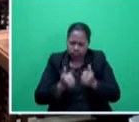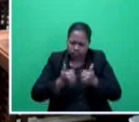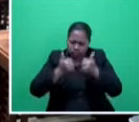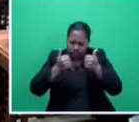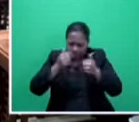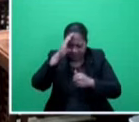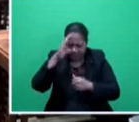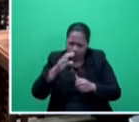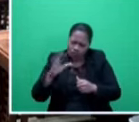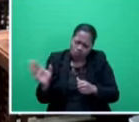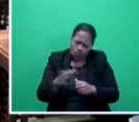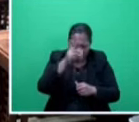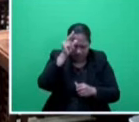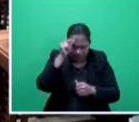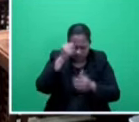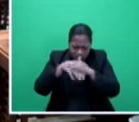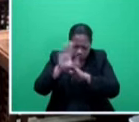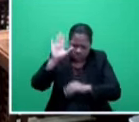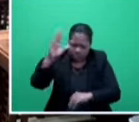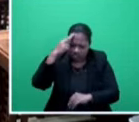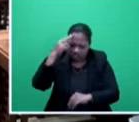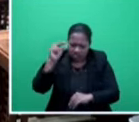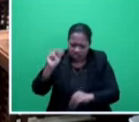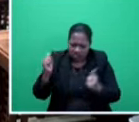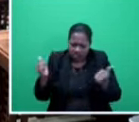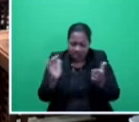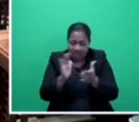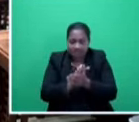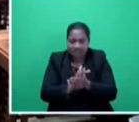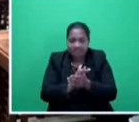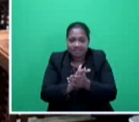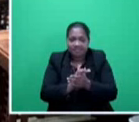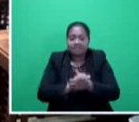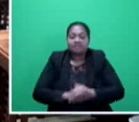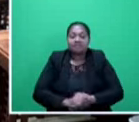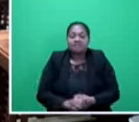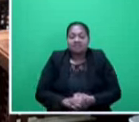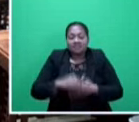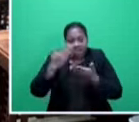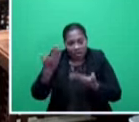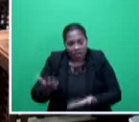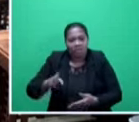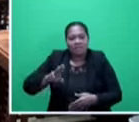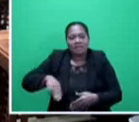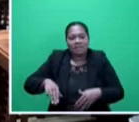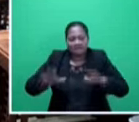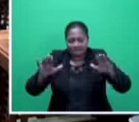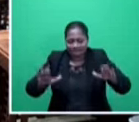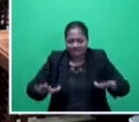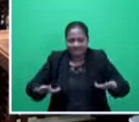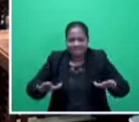Fijians. In your name, amen. Honorable members, please be